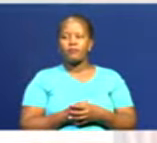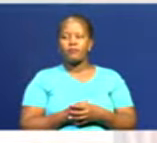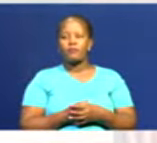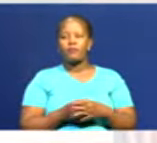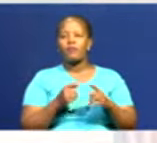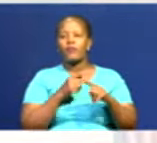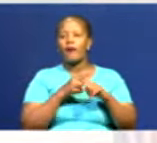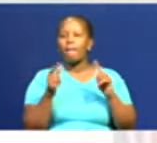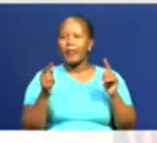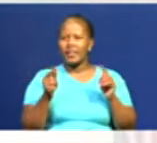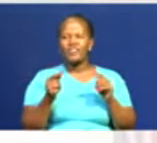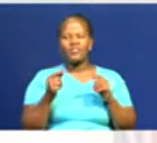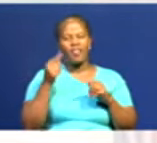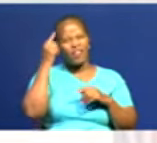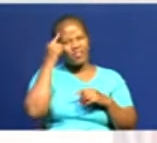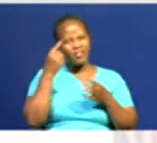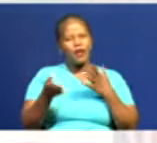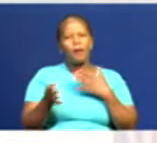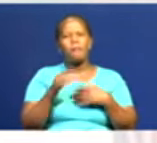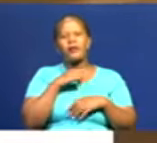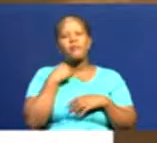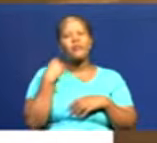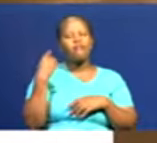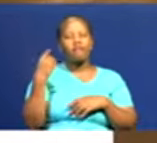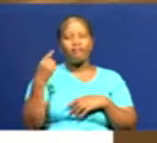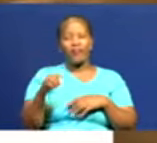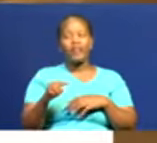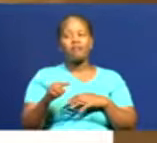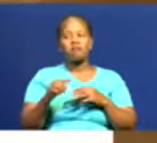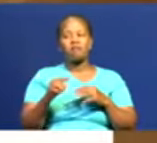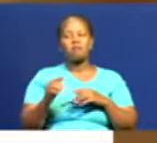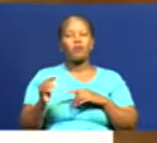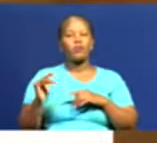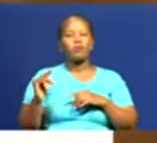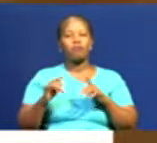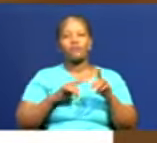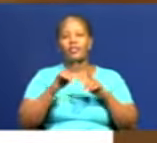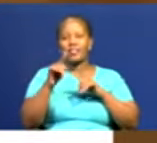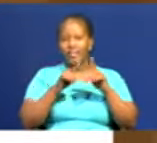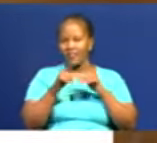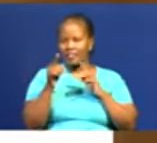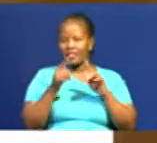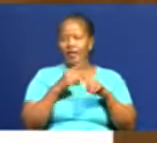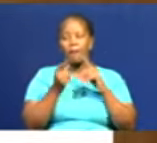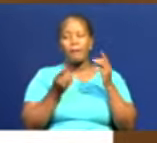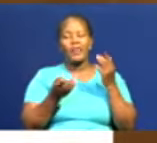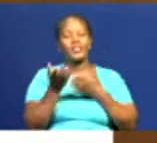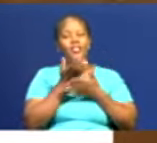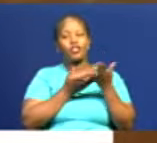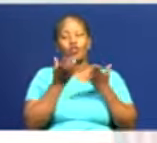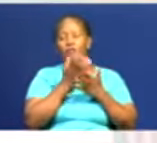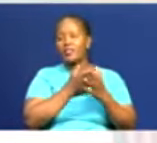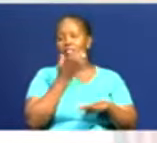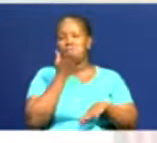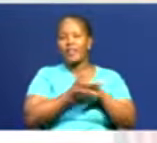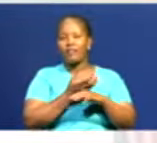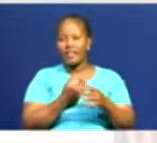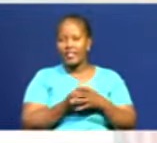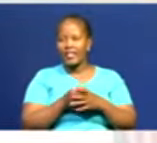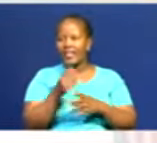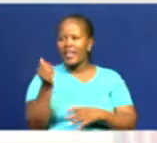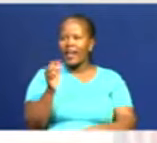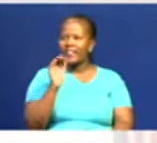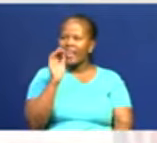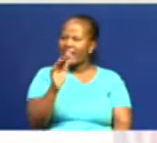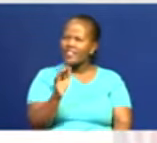But while it seems like fanatics are already headed to Vasha, economists seem a bit worried. Nico asked,